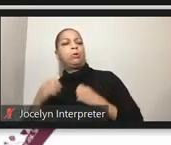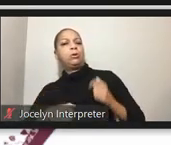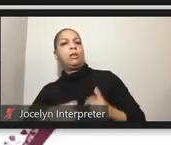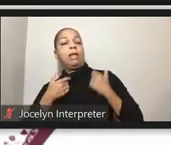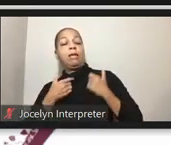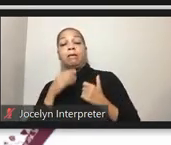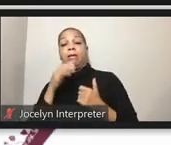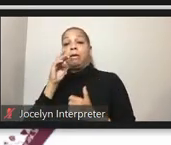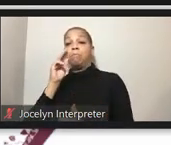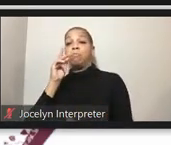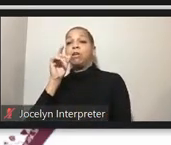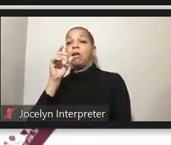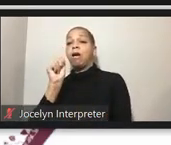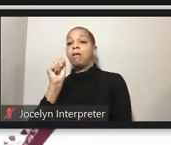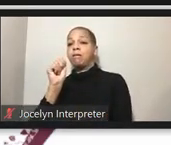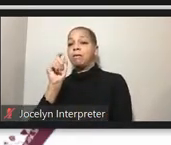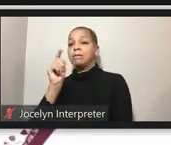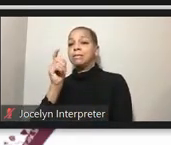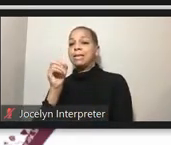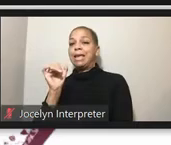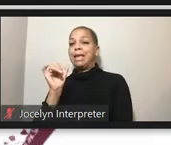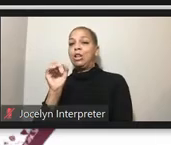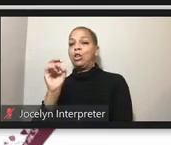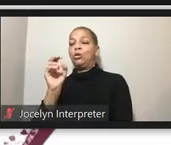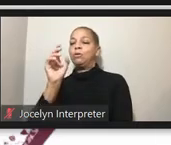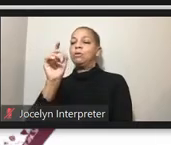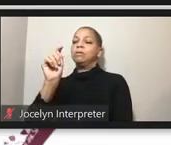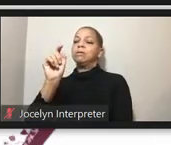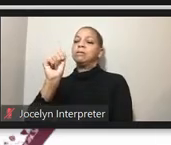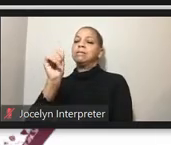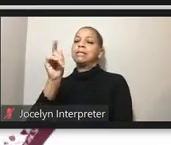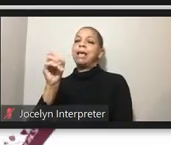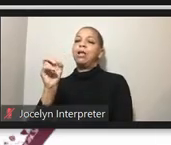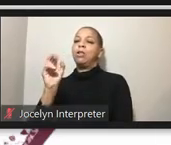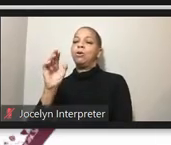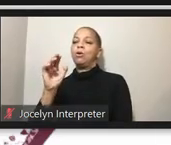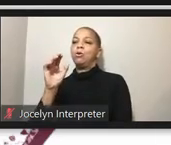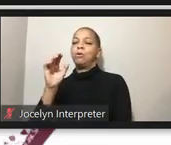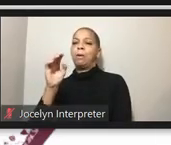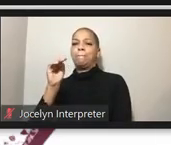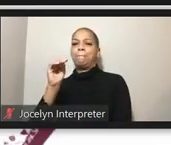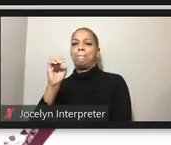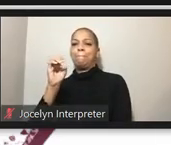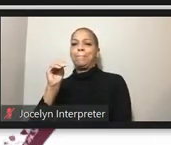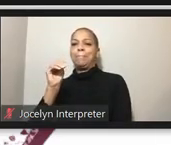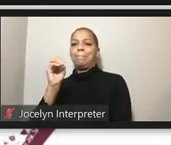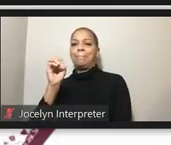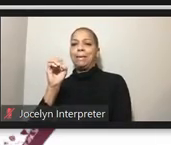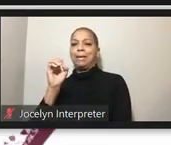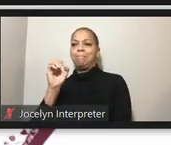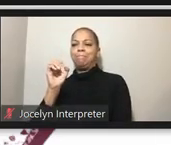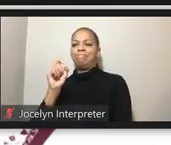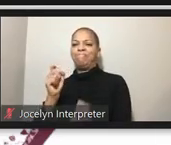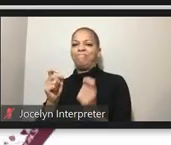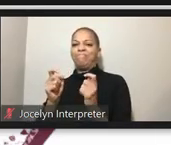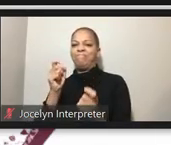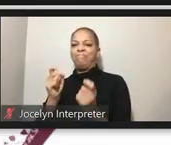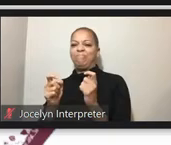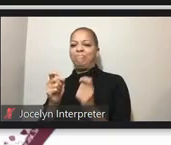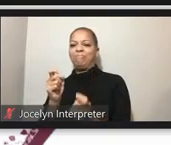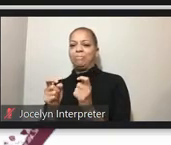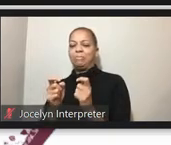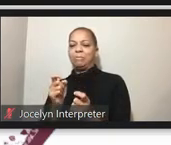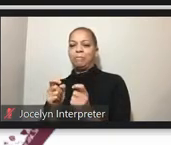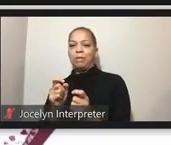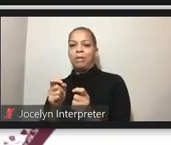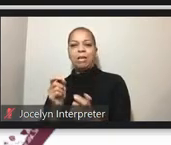Breonna Taylor's meme distortion illustrates how viral misogynoir travels in environments where multiple relational scripts prevent Black women